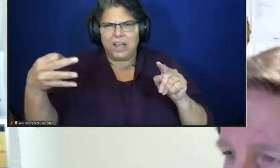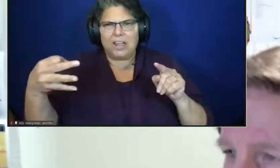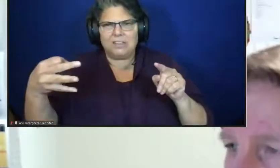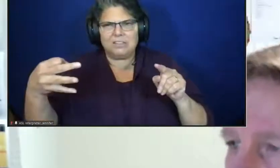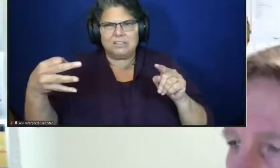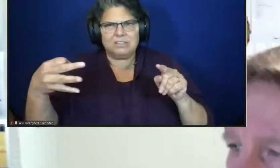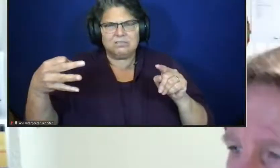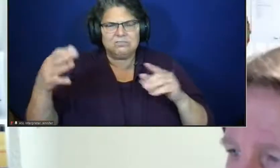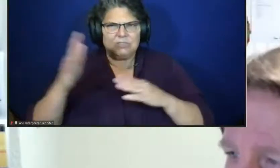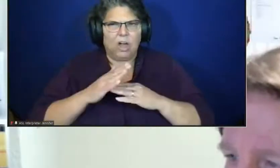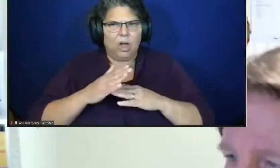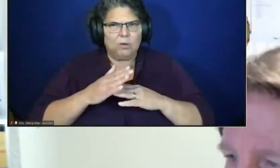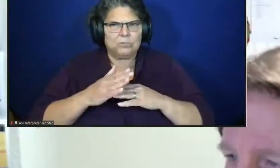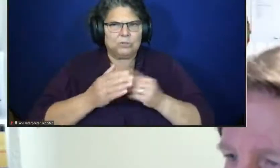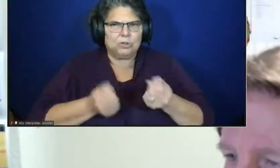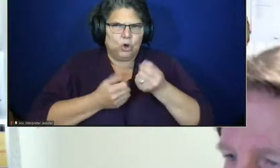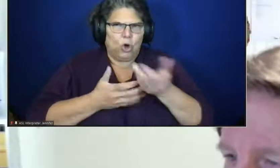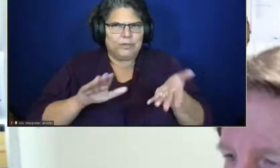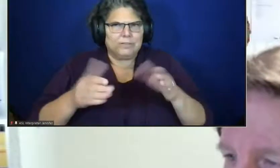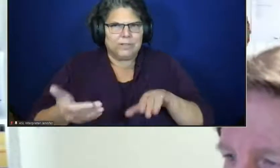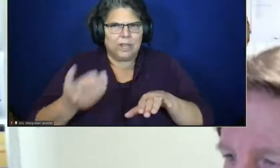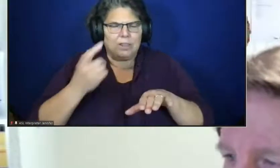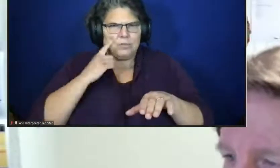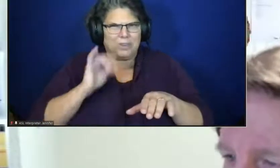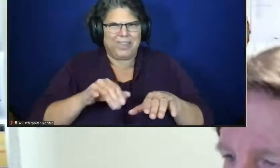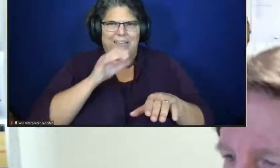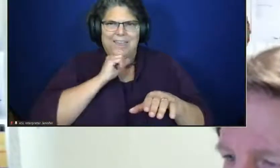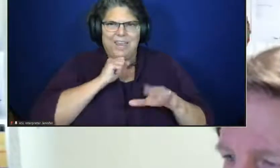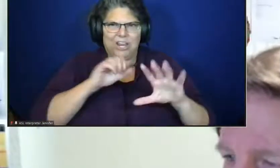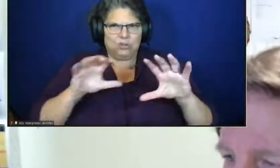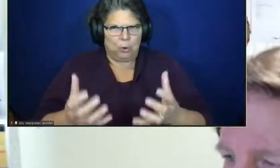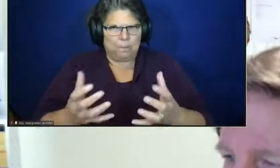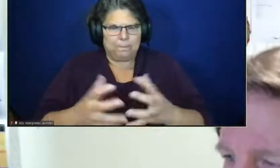of death in that age group.